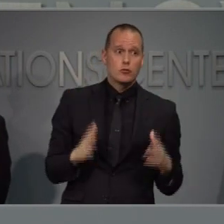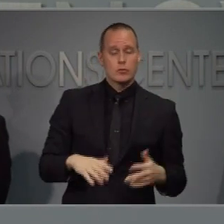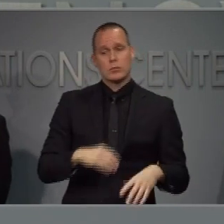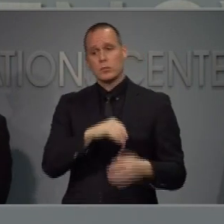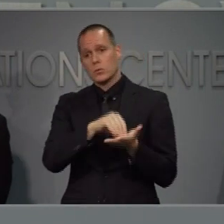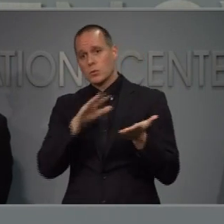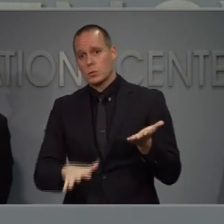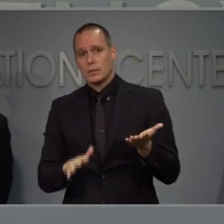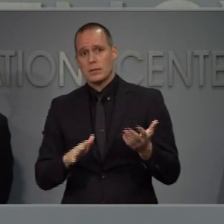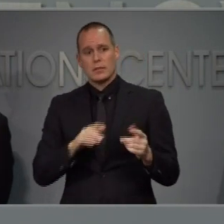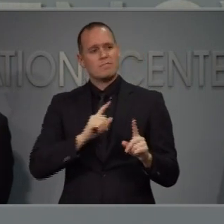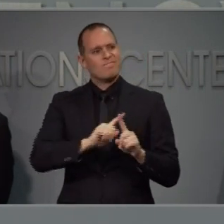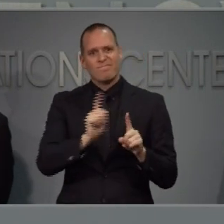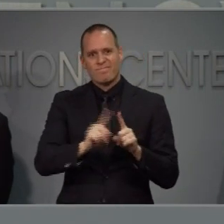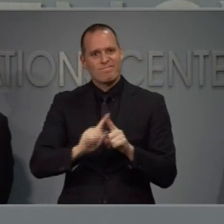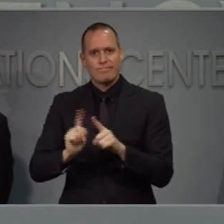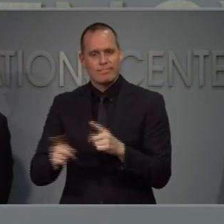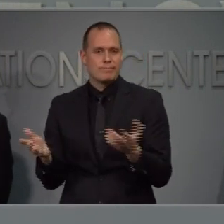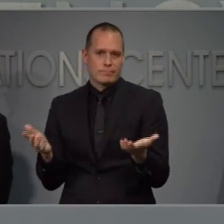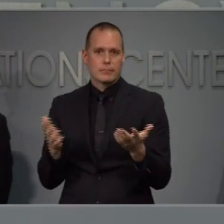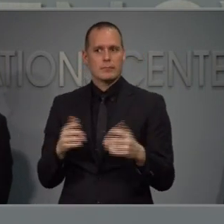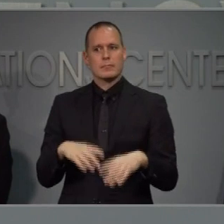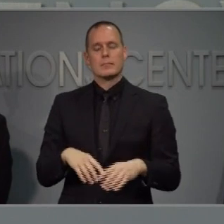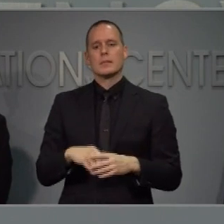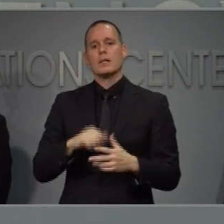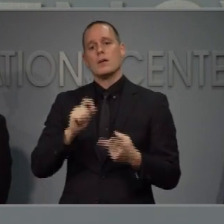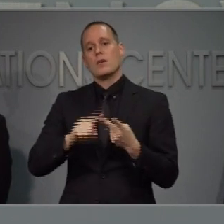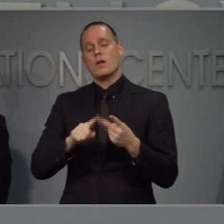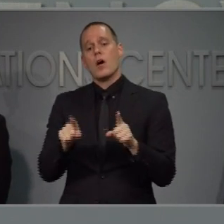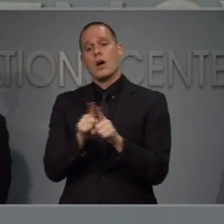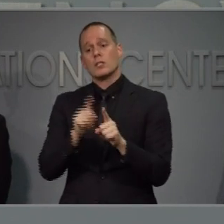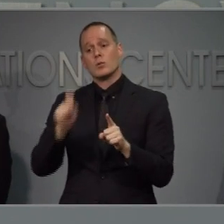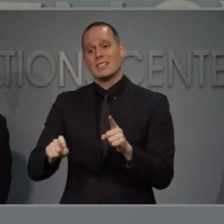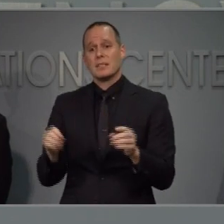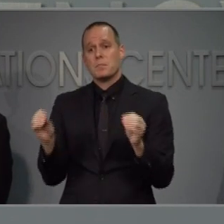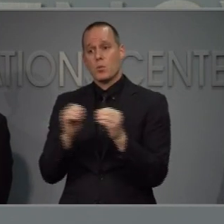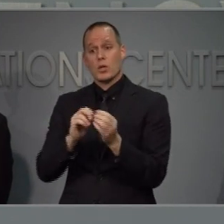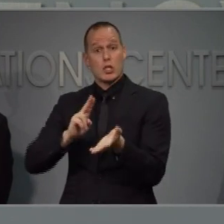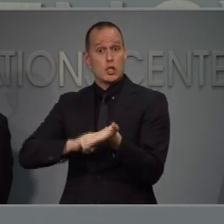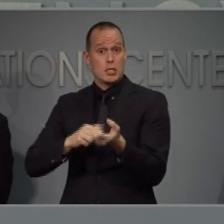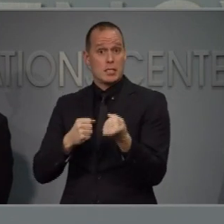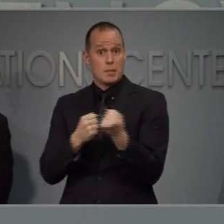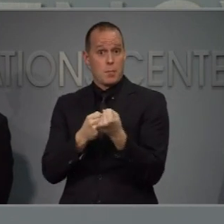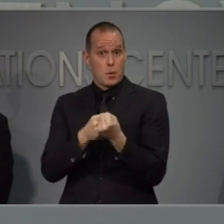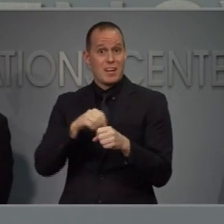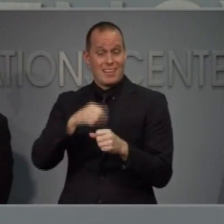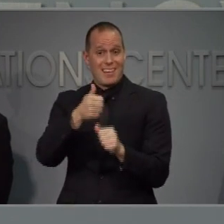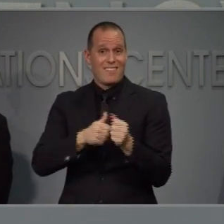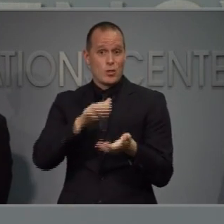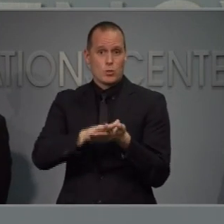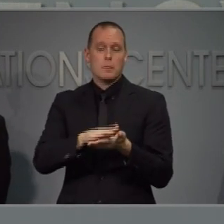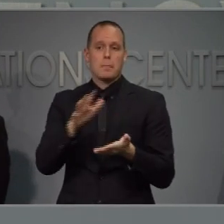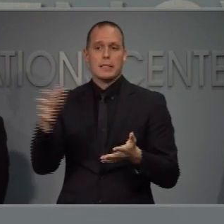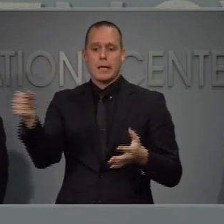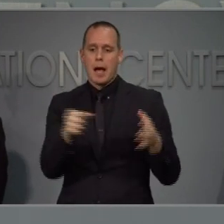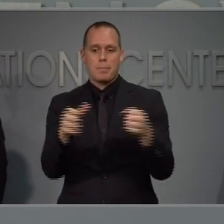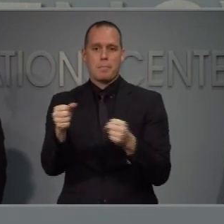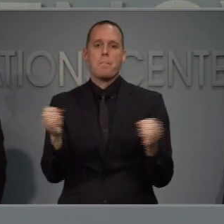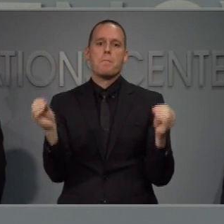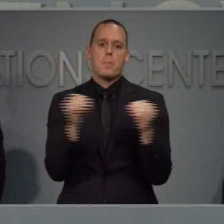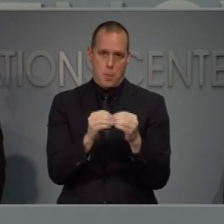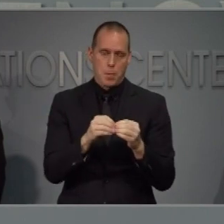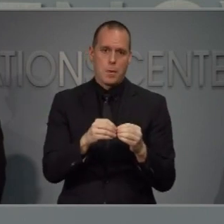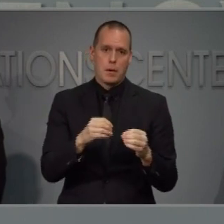we go forward. I think we definitely want to beef up the amount of nursing support that is in every school to be able to